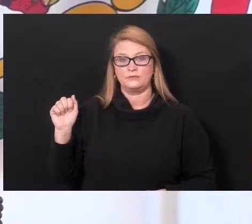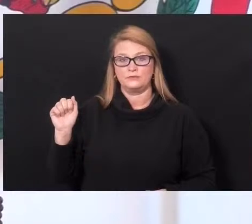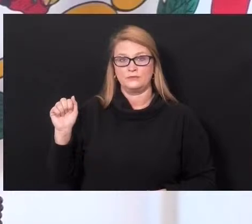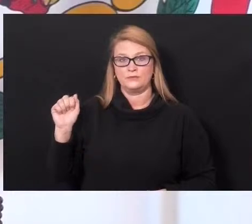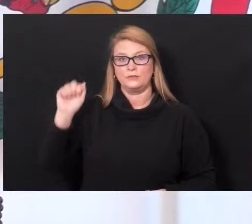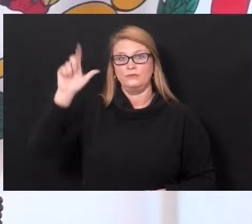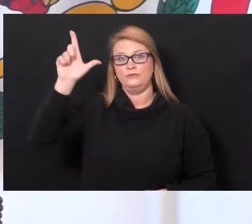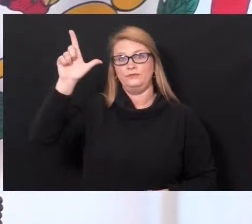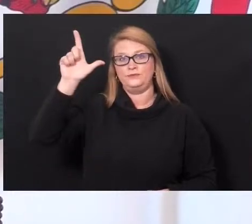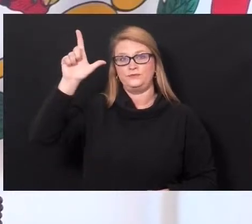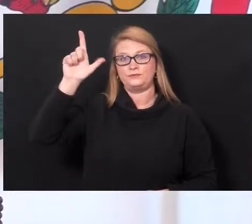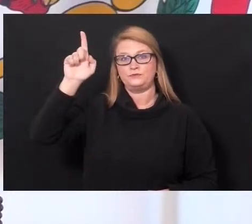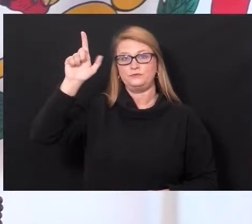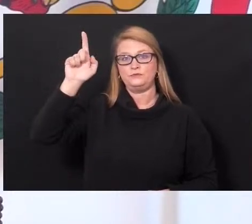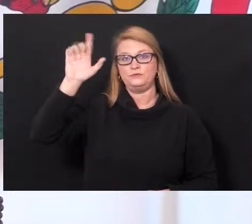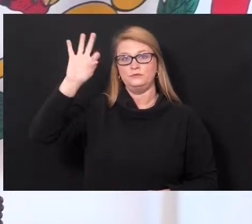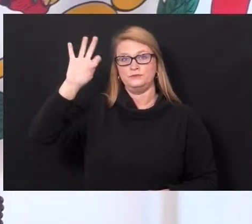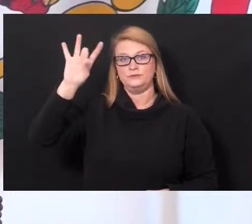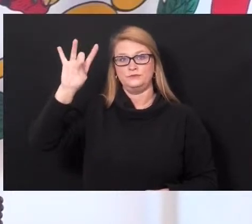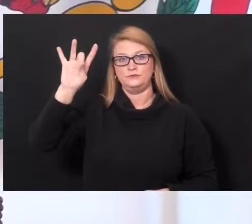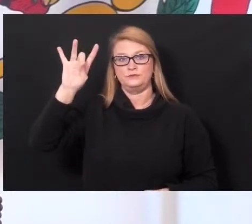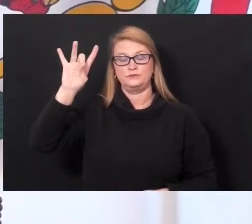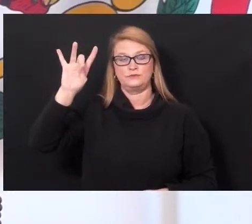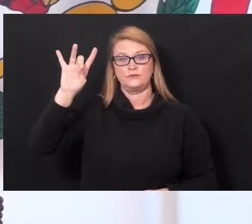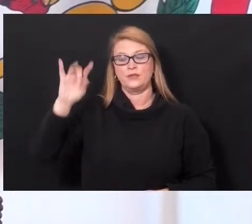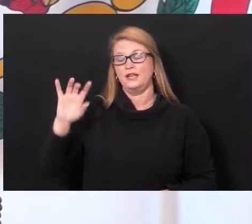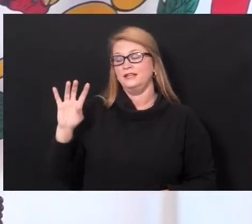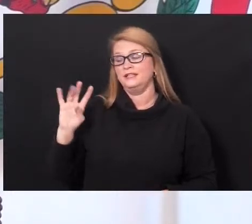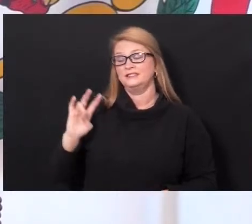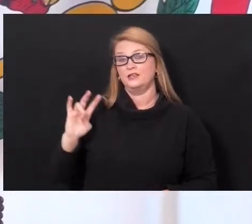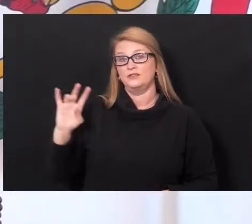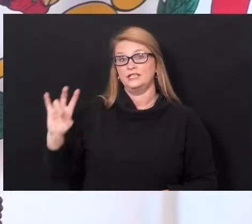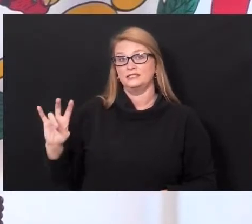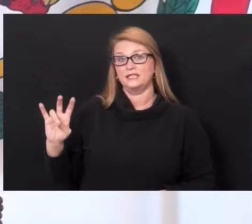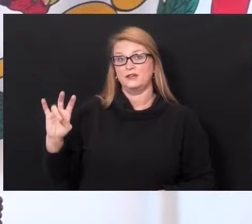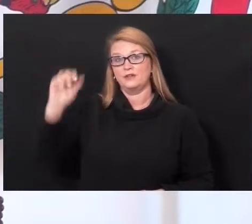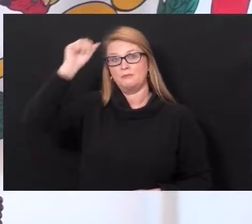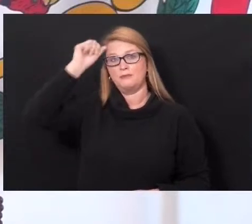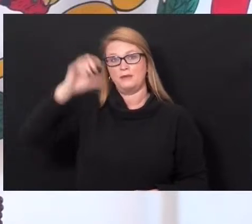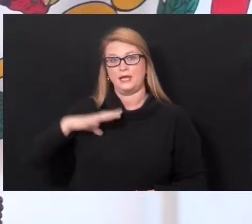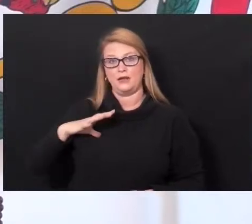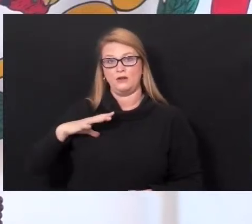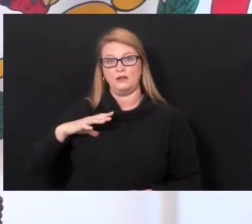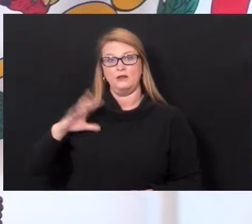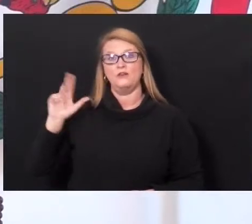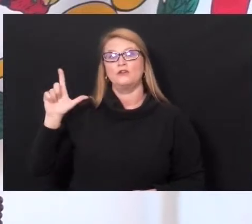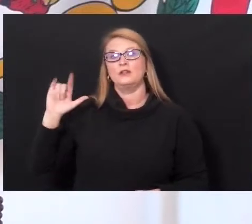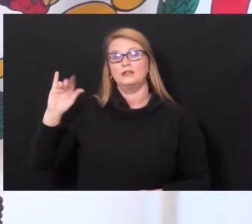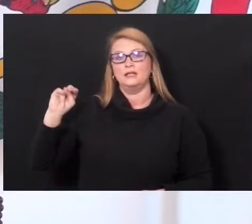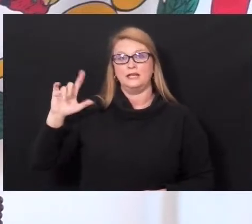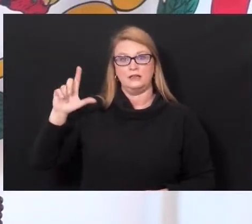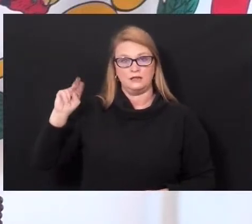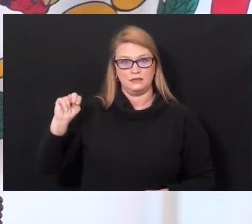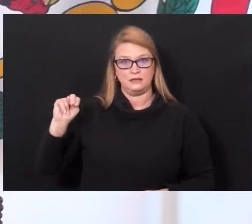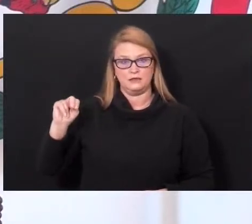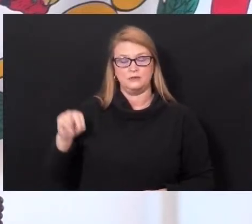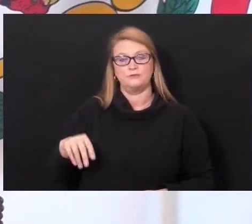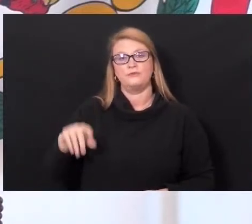Our 21st 198th death is a 77-year-old male from Lincoln County.